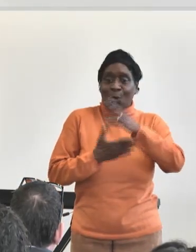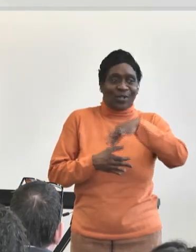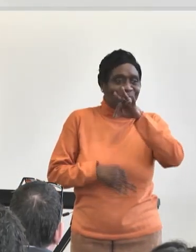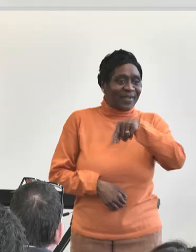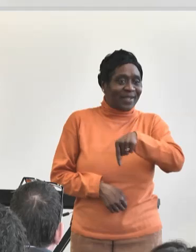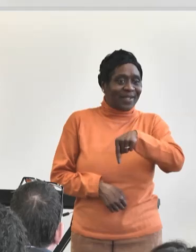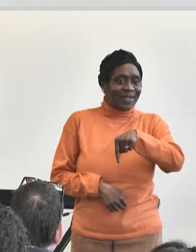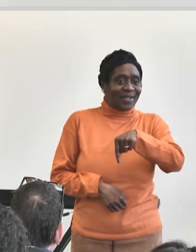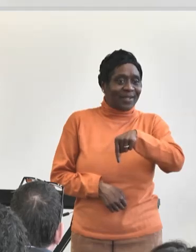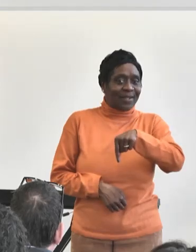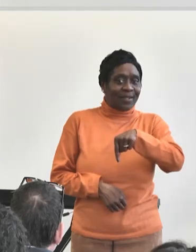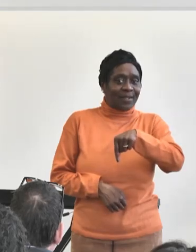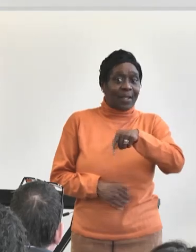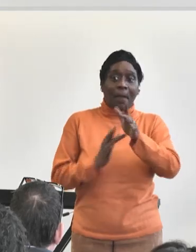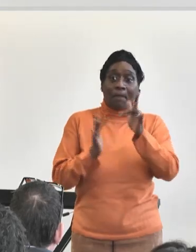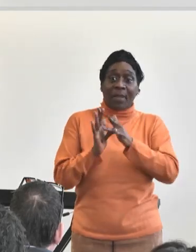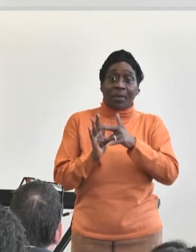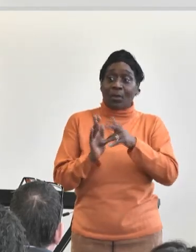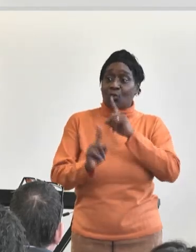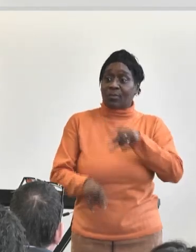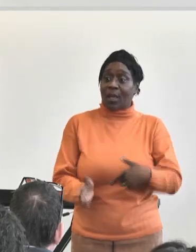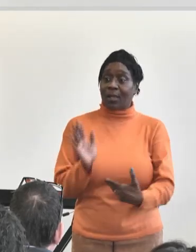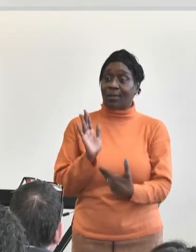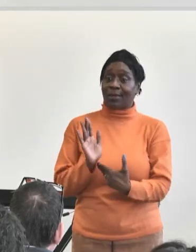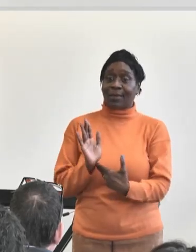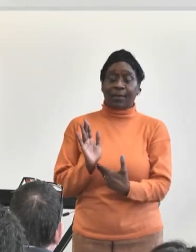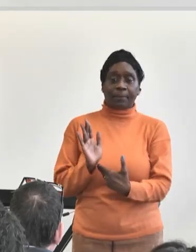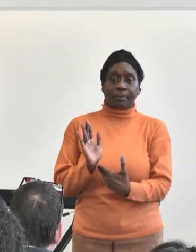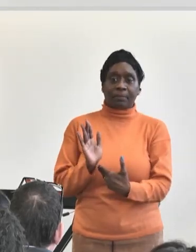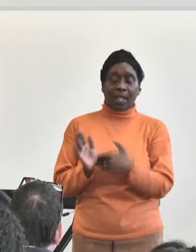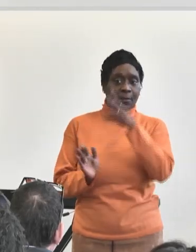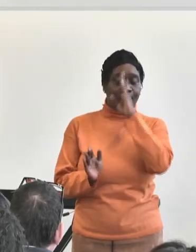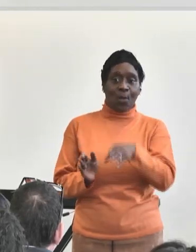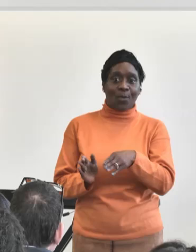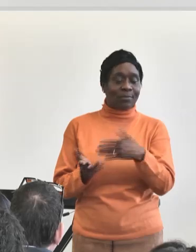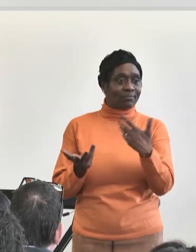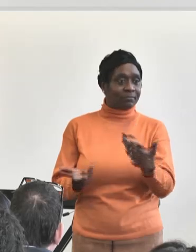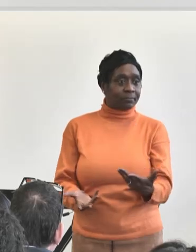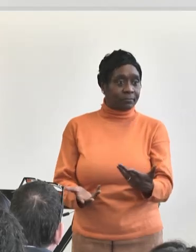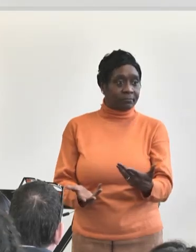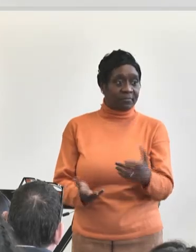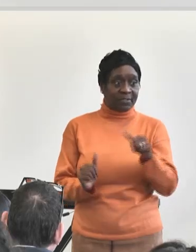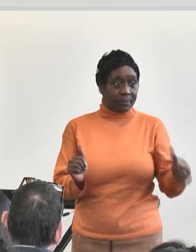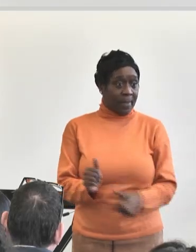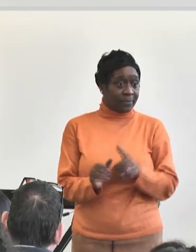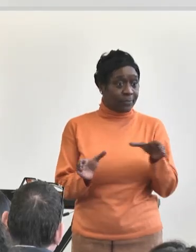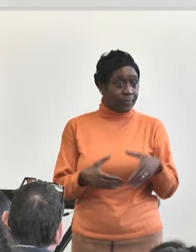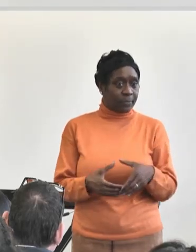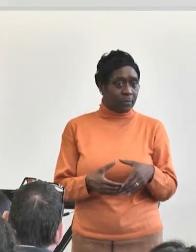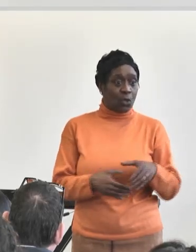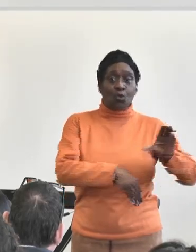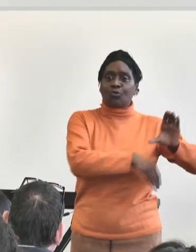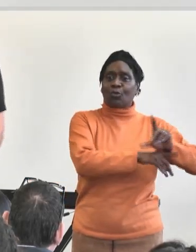Spirit, Santo, biblical response, con respuestas bíblicas, and boldness. Y con, de nuevo, the